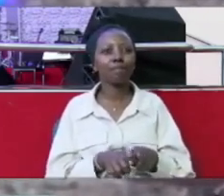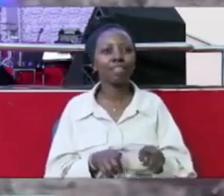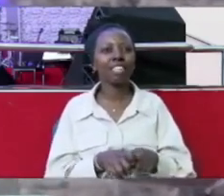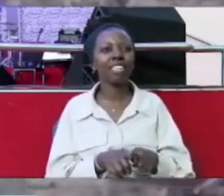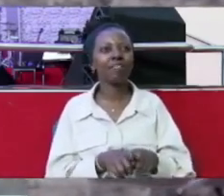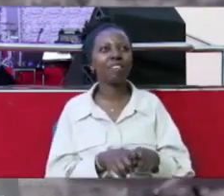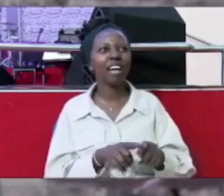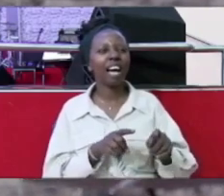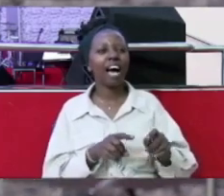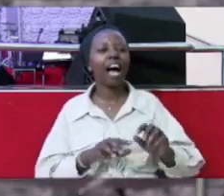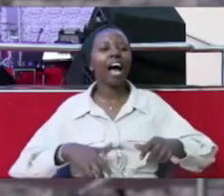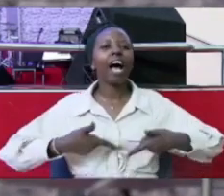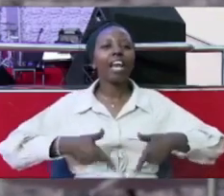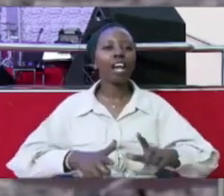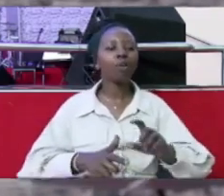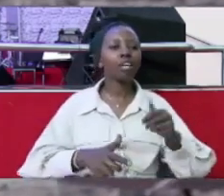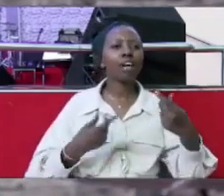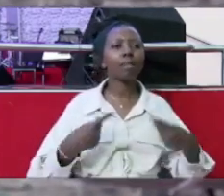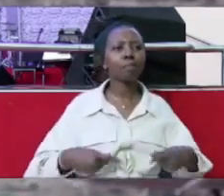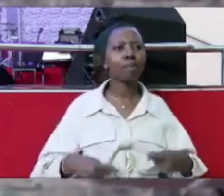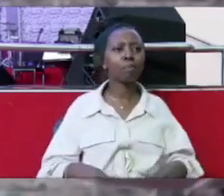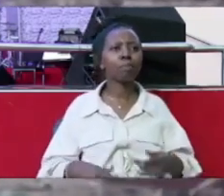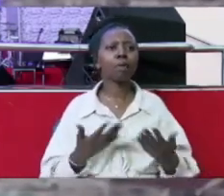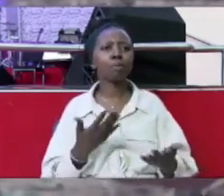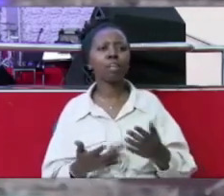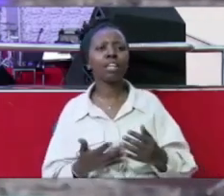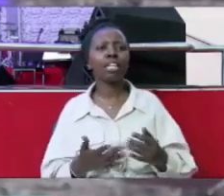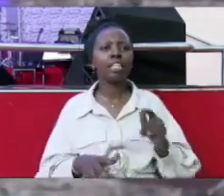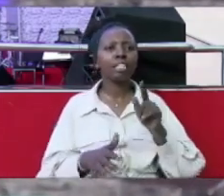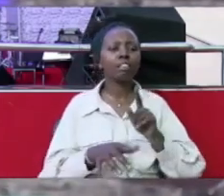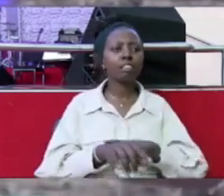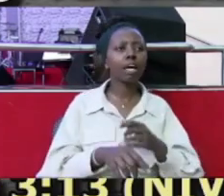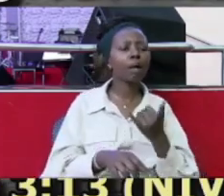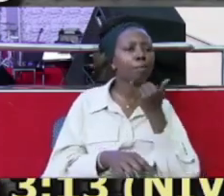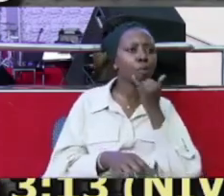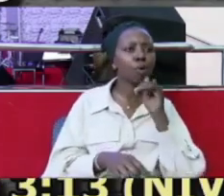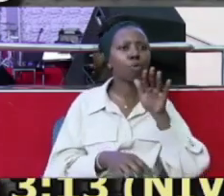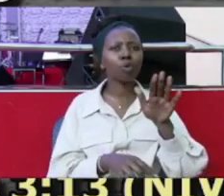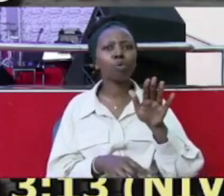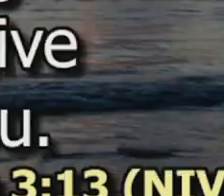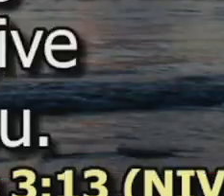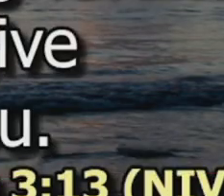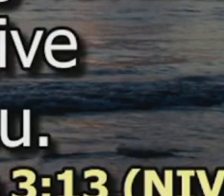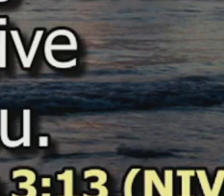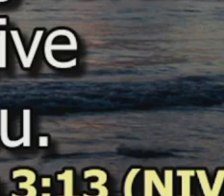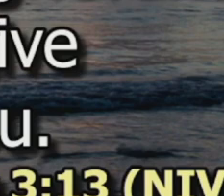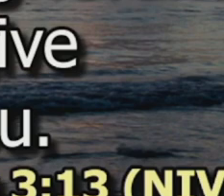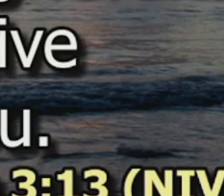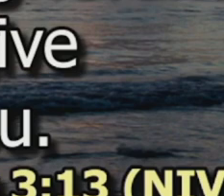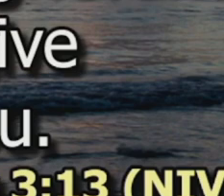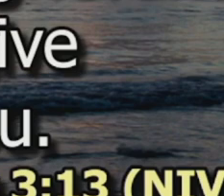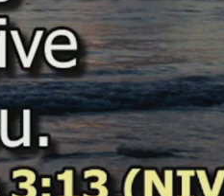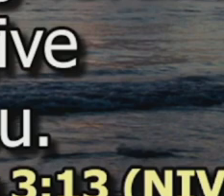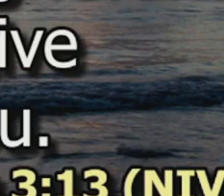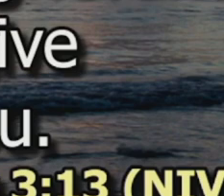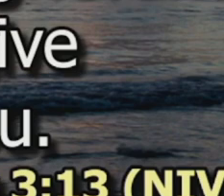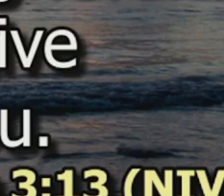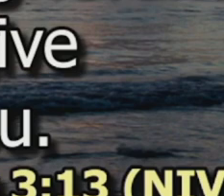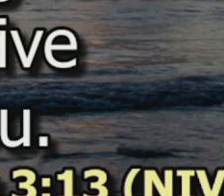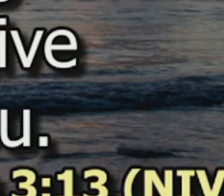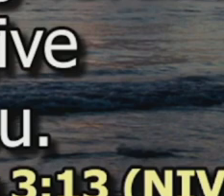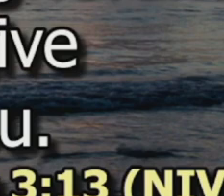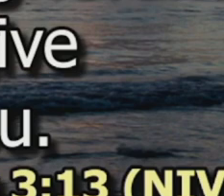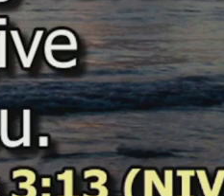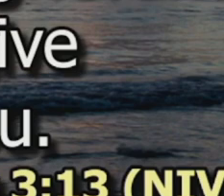Na mstari wa 13 sehemu ya kwanza. Begins by saying that bear with each other and forgive one another. Ni kwamba tuvumiliana